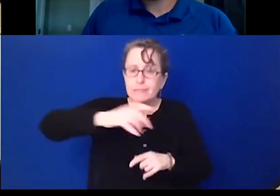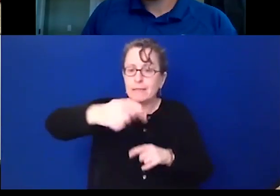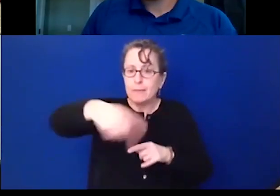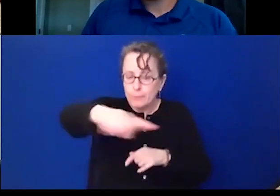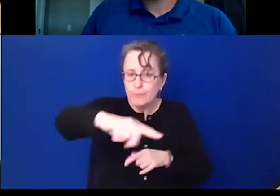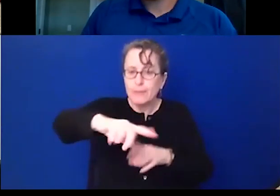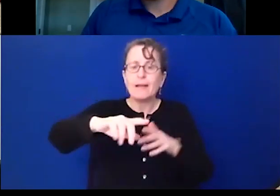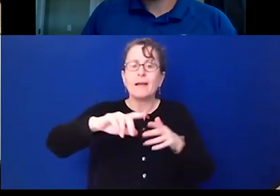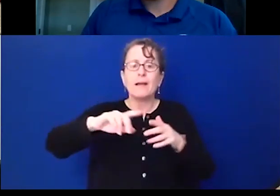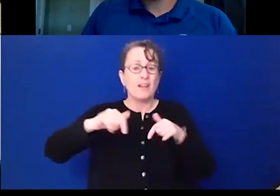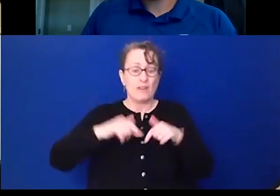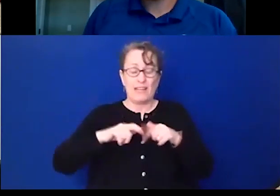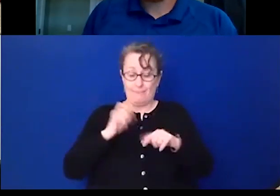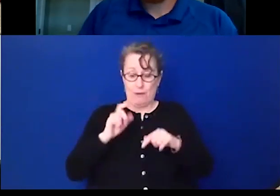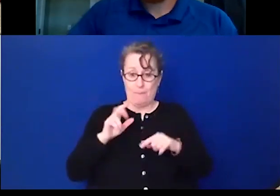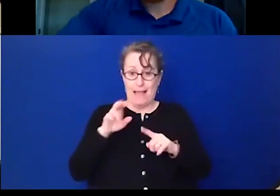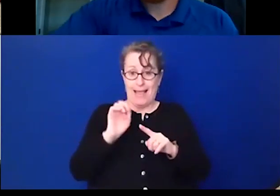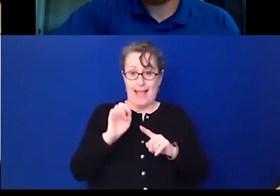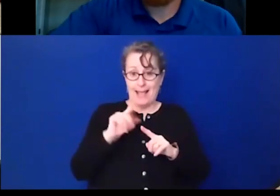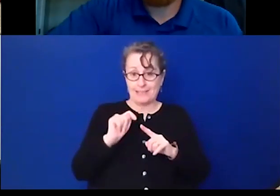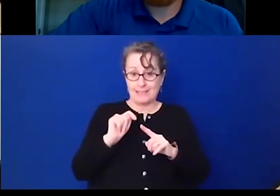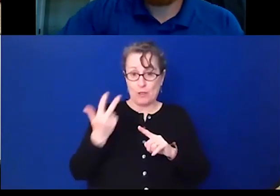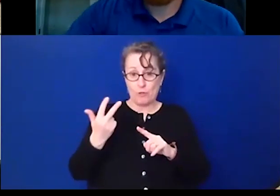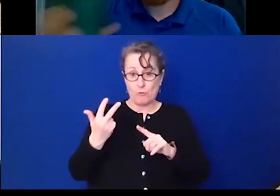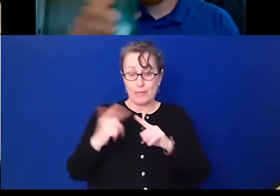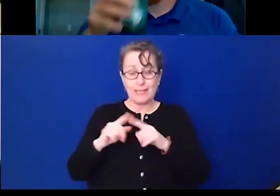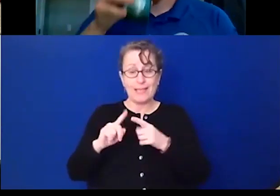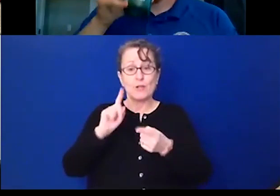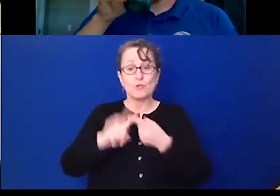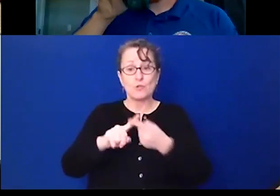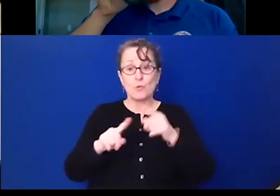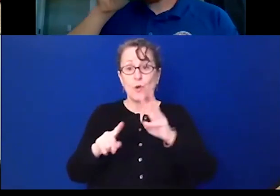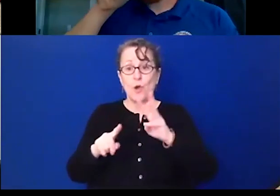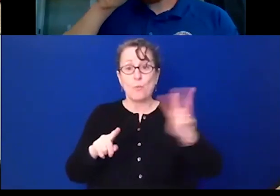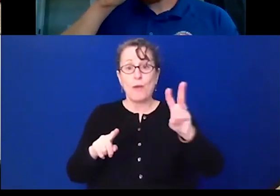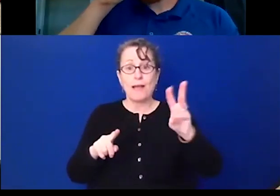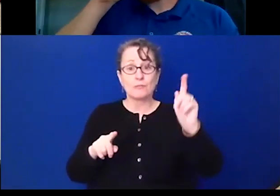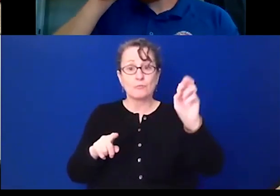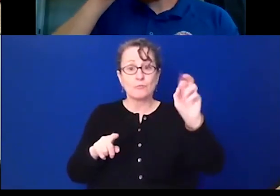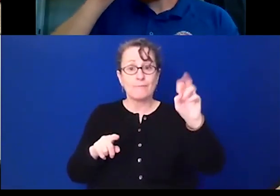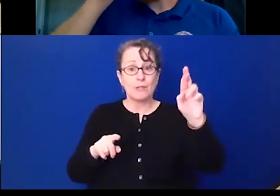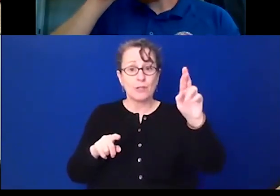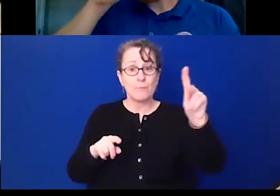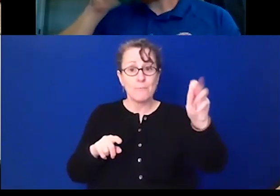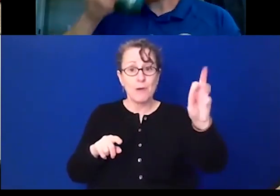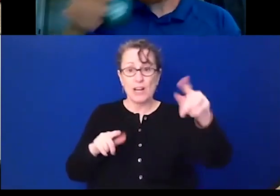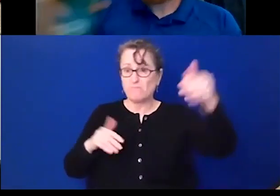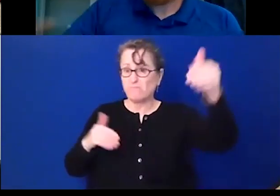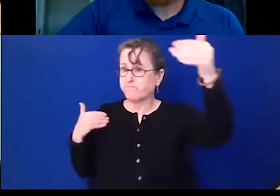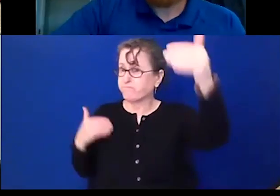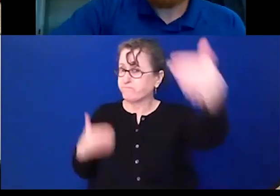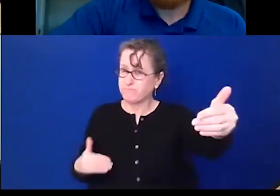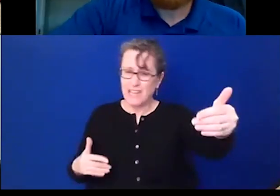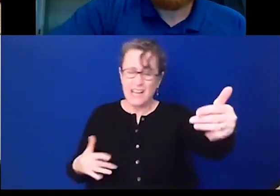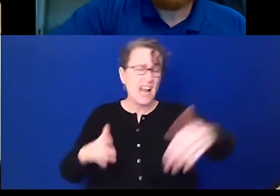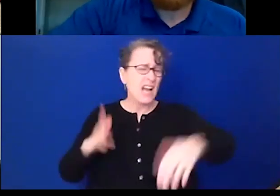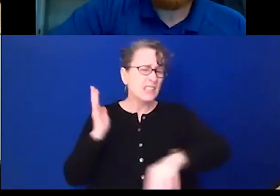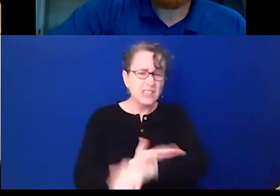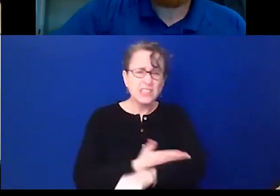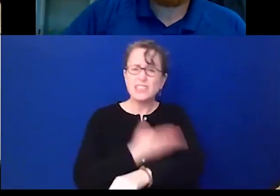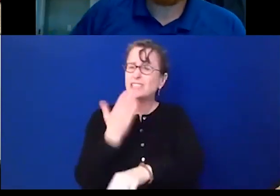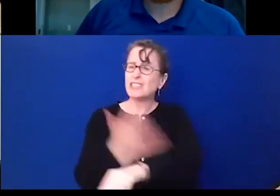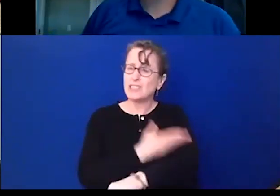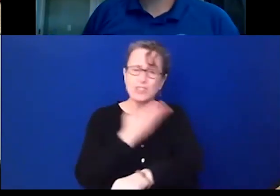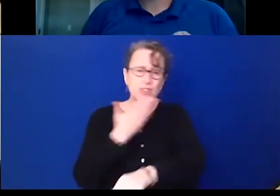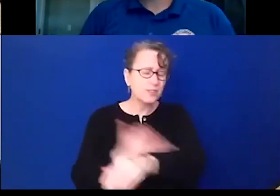exit 3 and a complete reconstruction of the roadway. So we've got major water work and sewer work to do